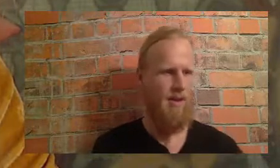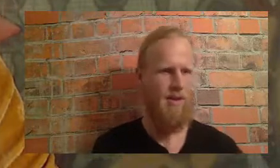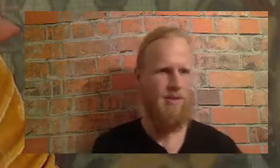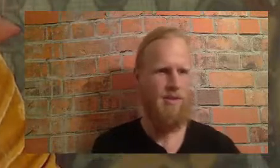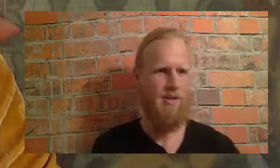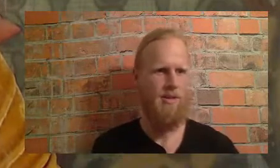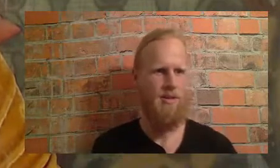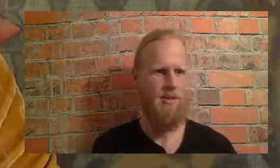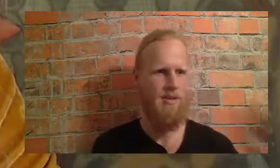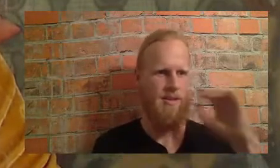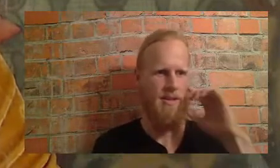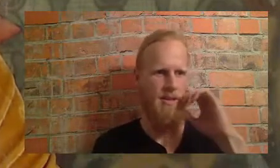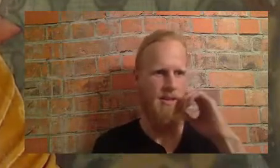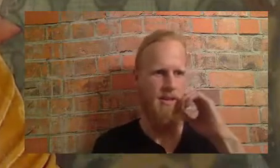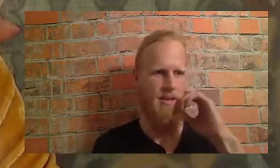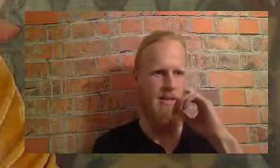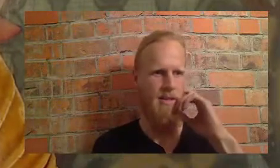in